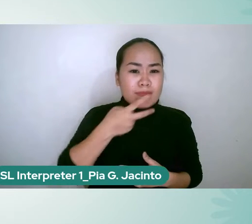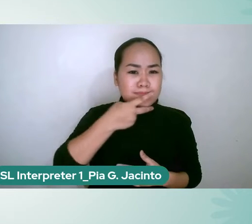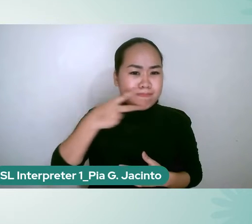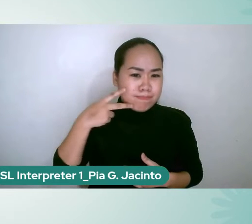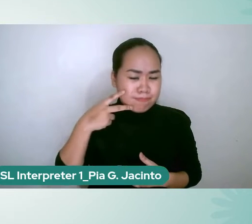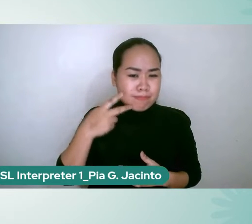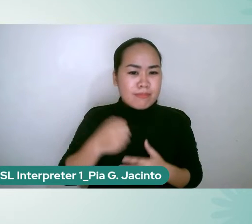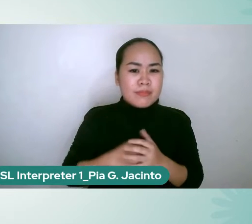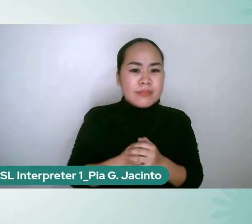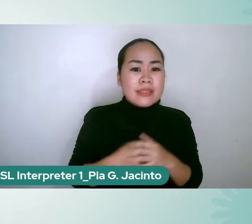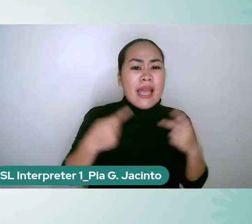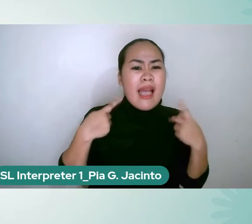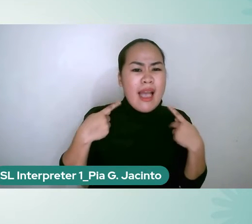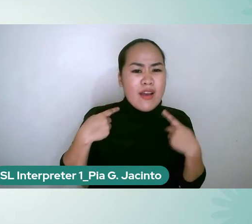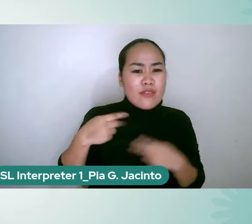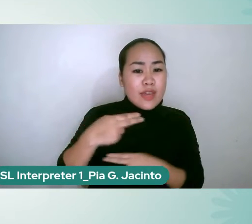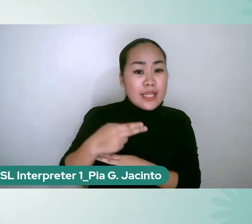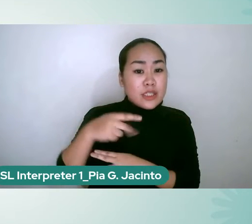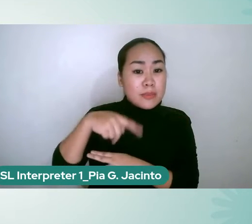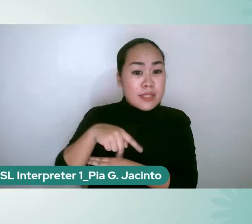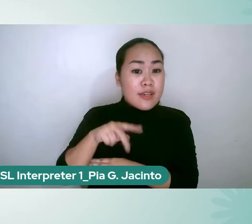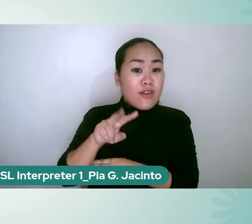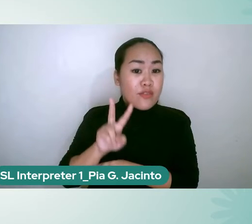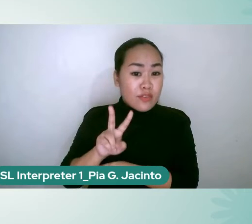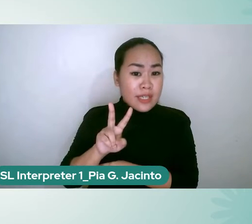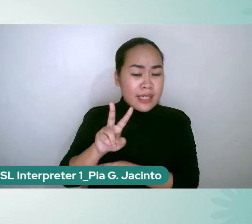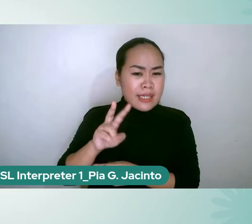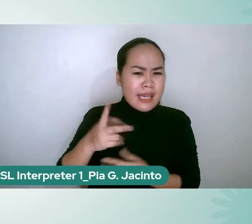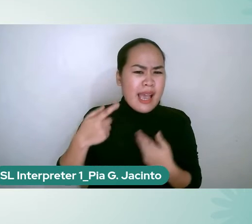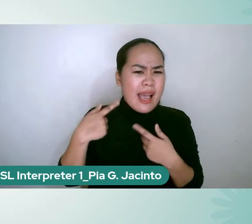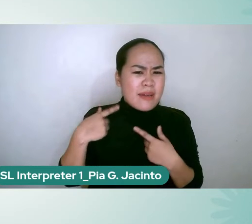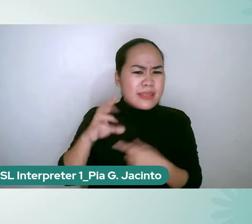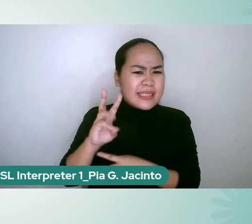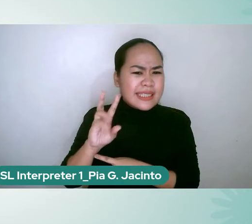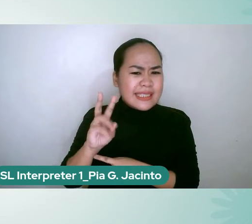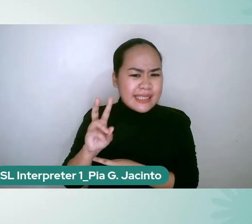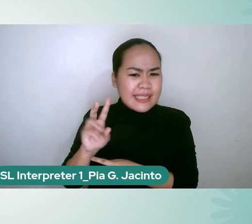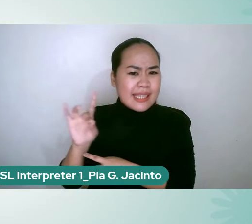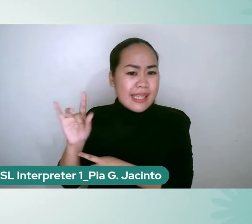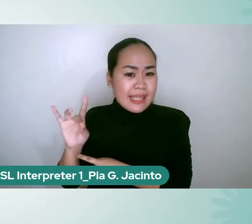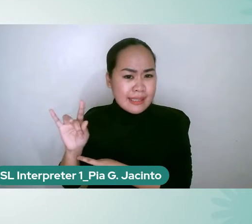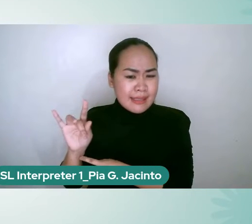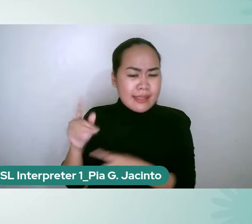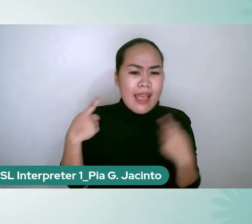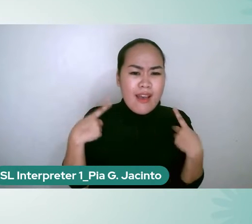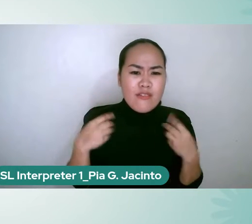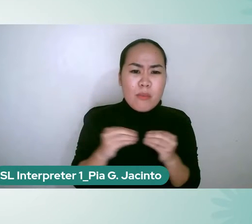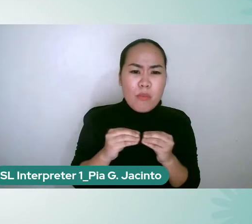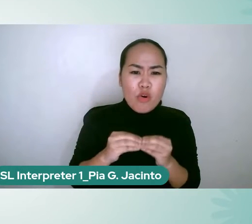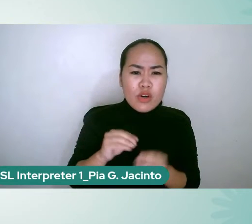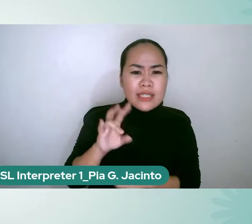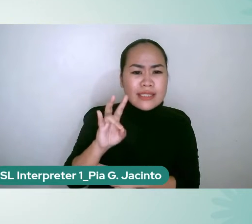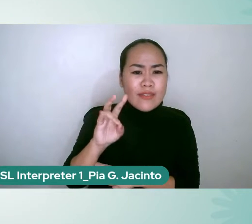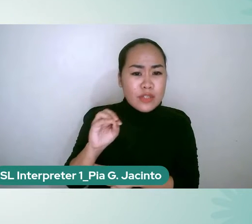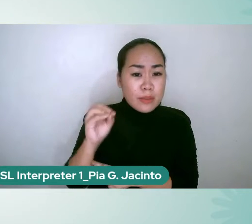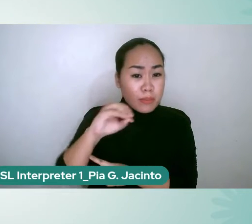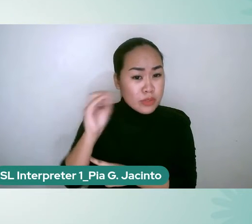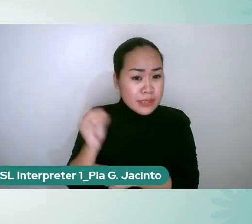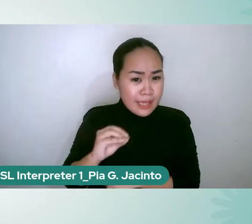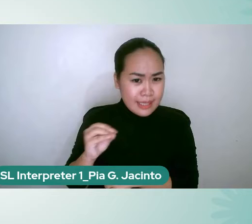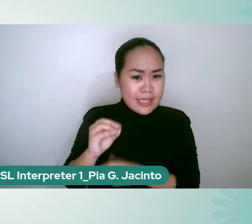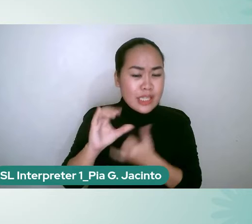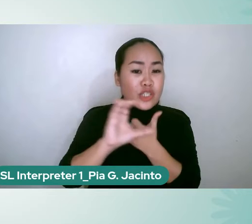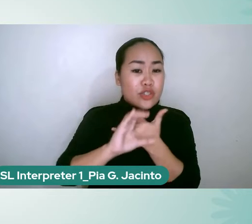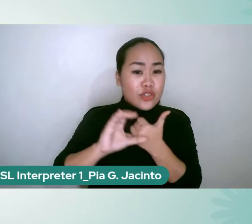HPV strains, 16 and 18, cause more than 70% of cervical cancers and can be treated if